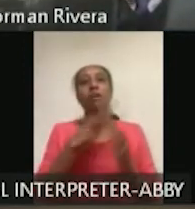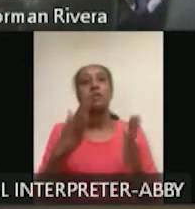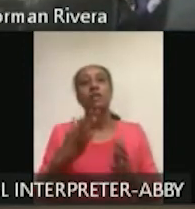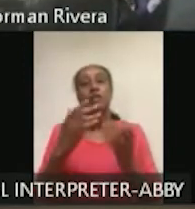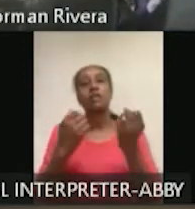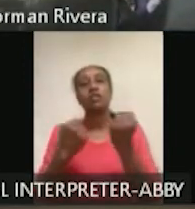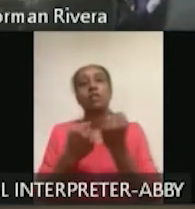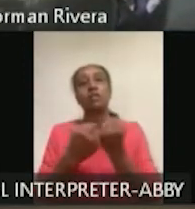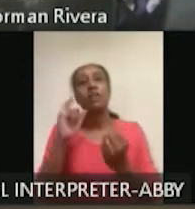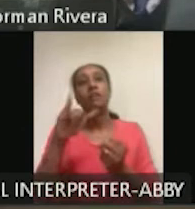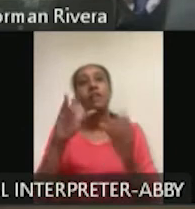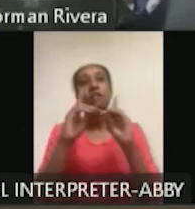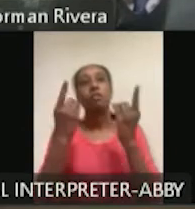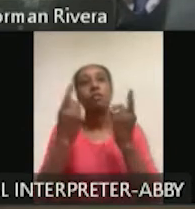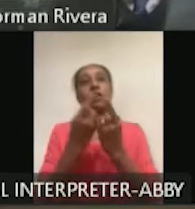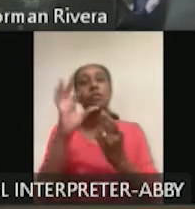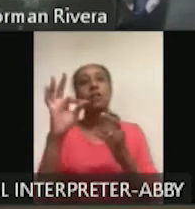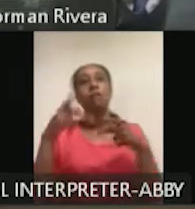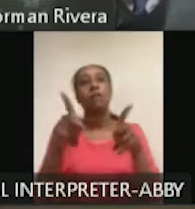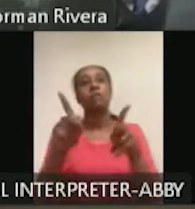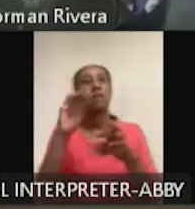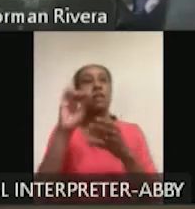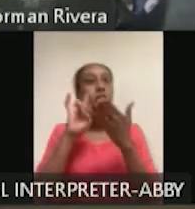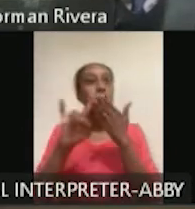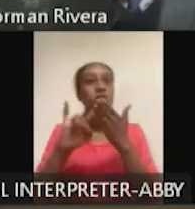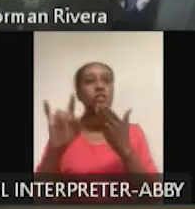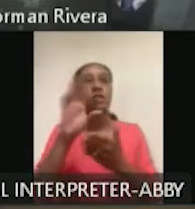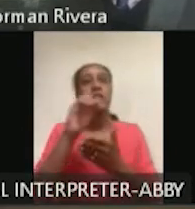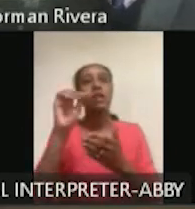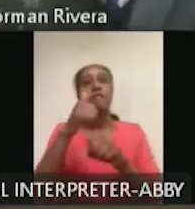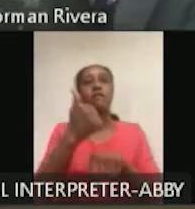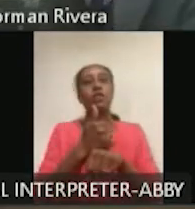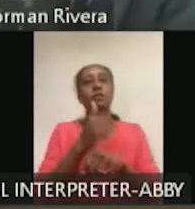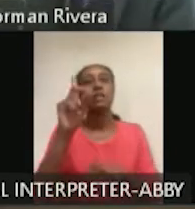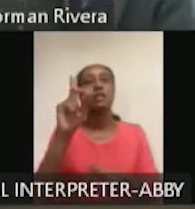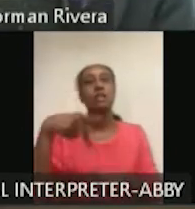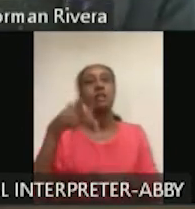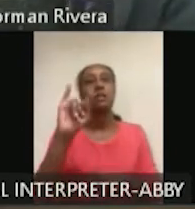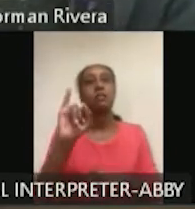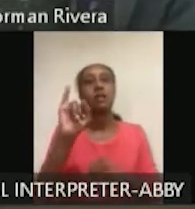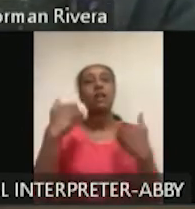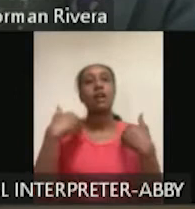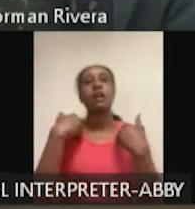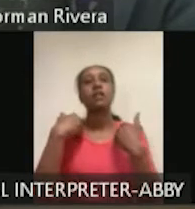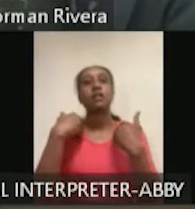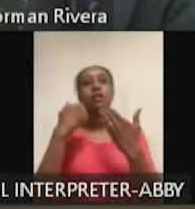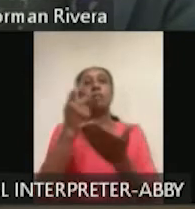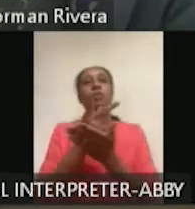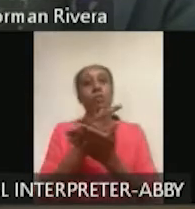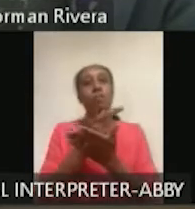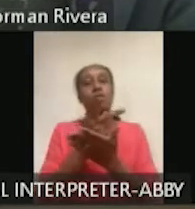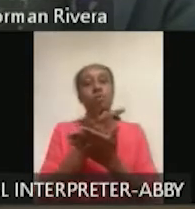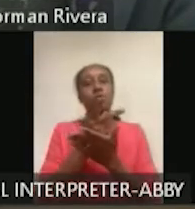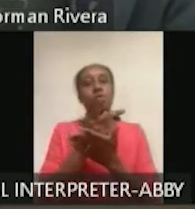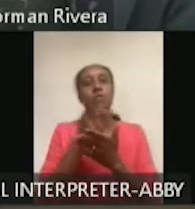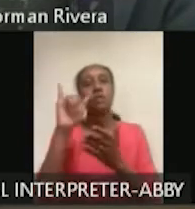the Department of Permitting, Inspections and Enforcement, DPI, has approved a stormwater concept